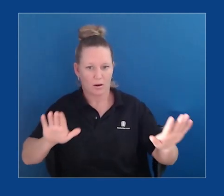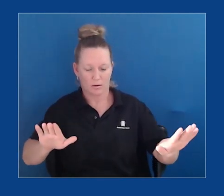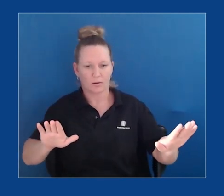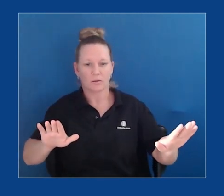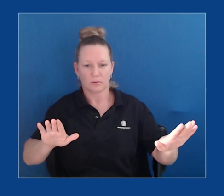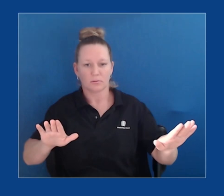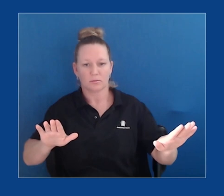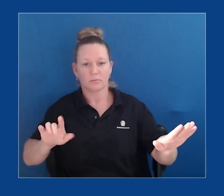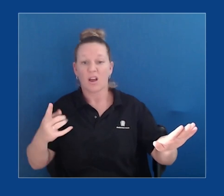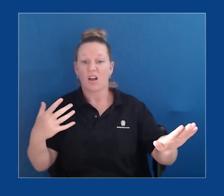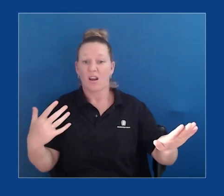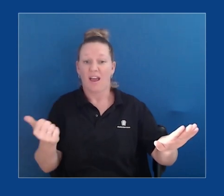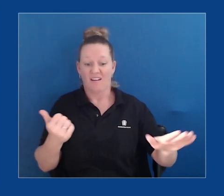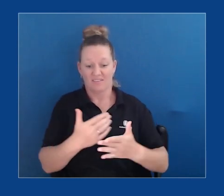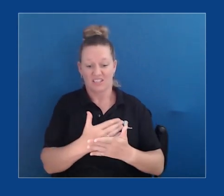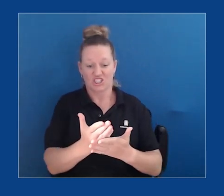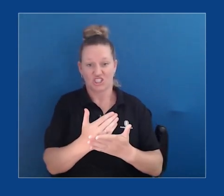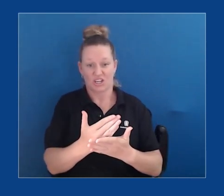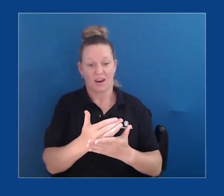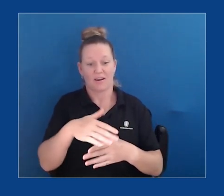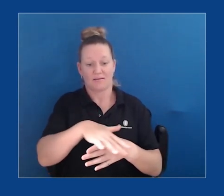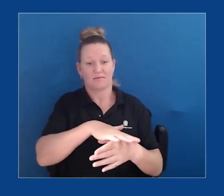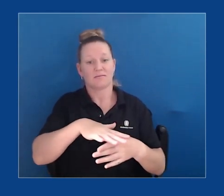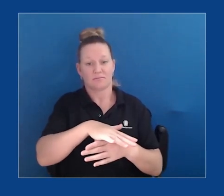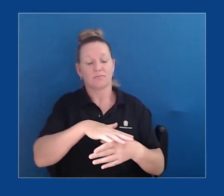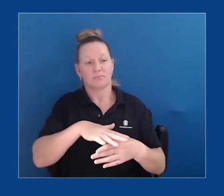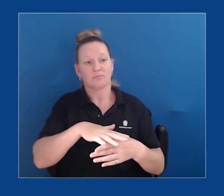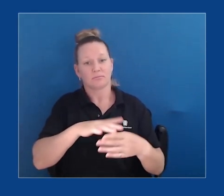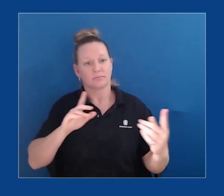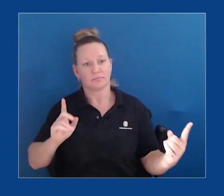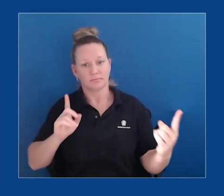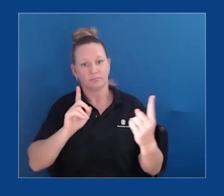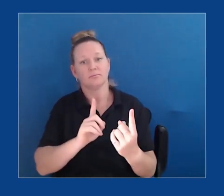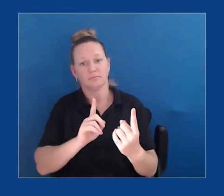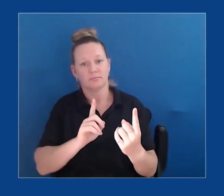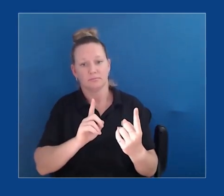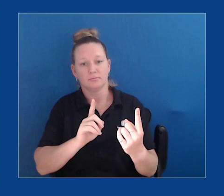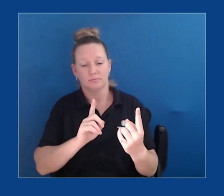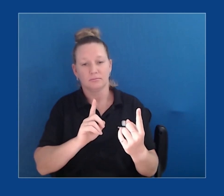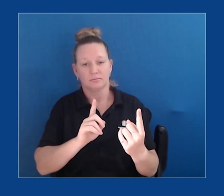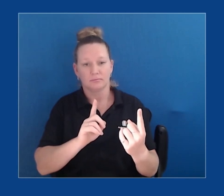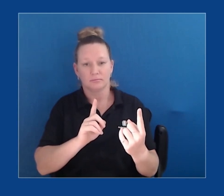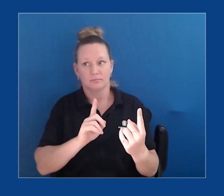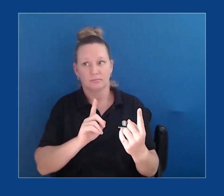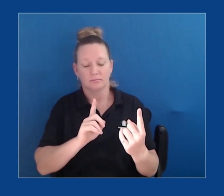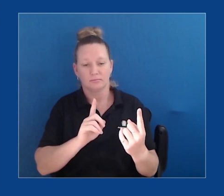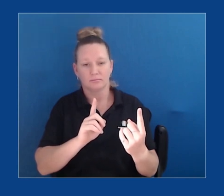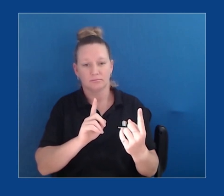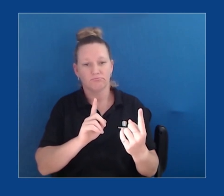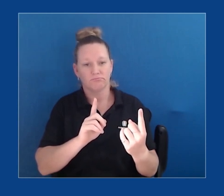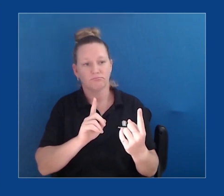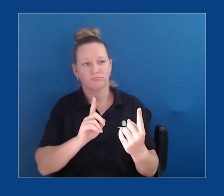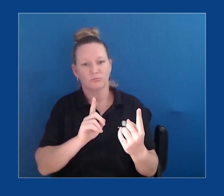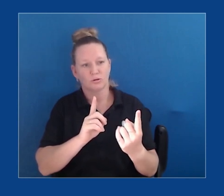ground that we stand and proclaim our knowledges.